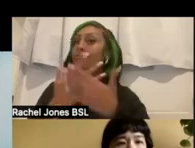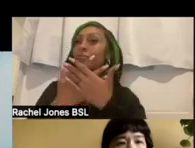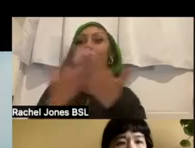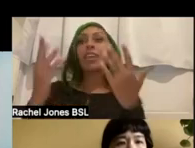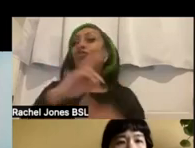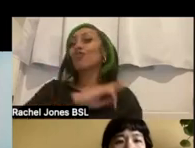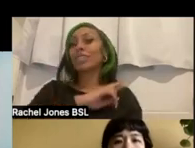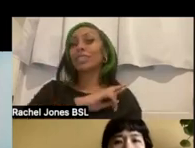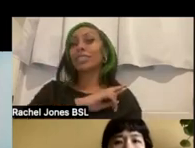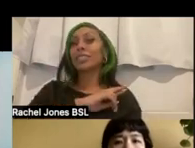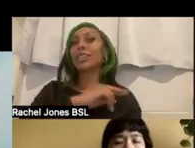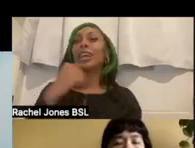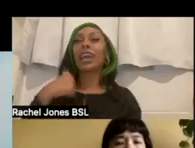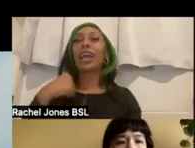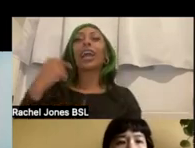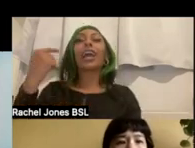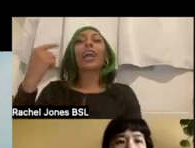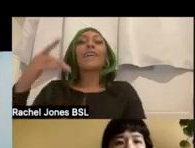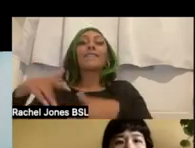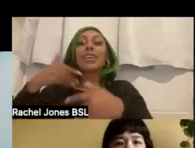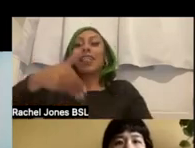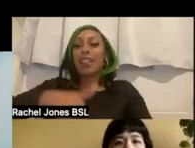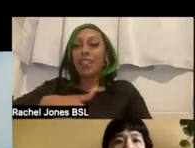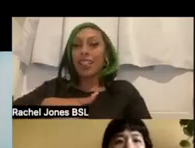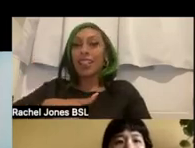answer should be to try to make a change.